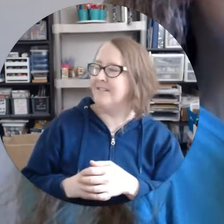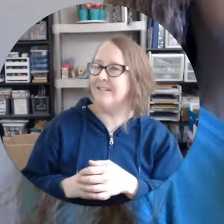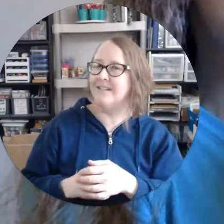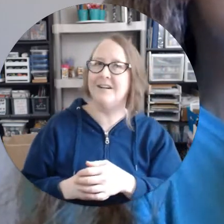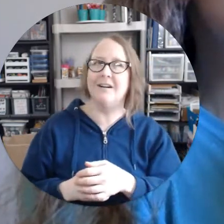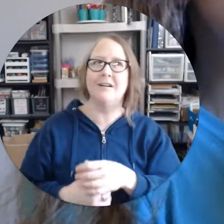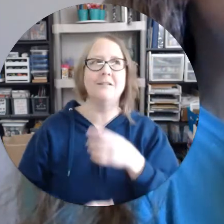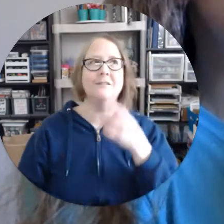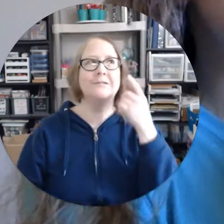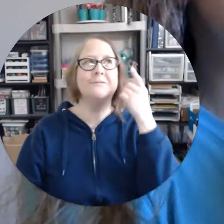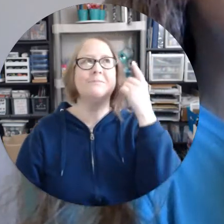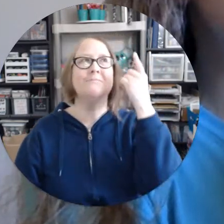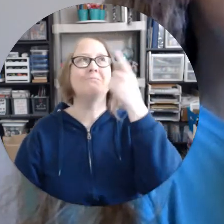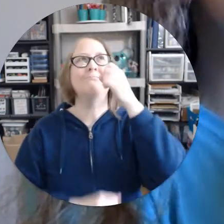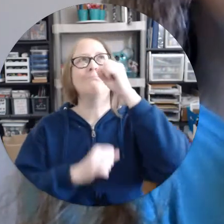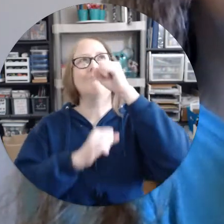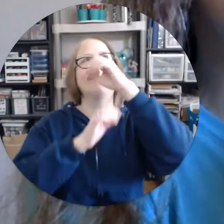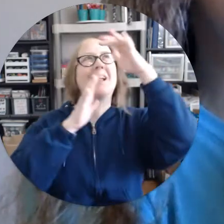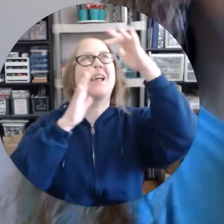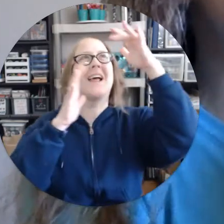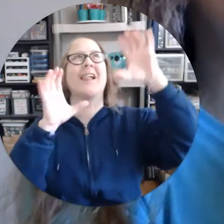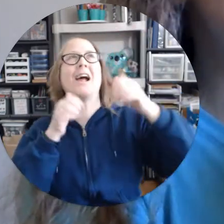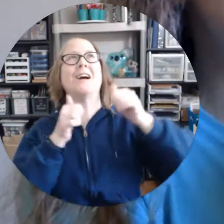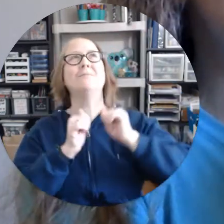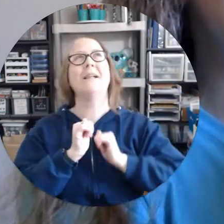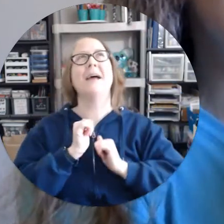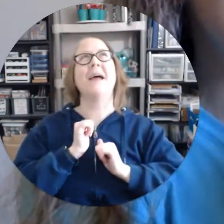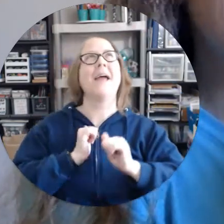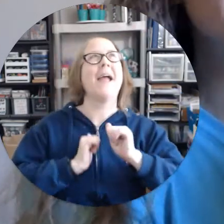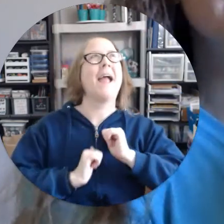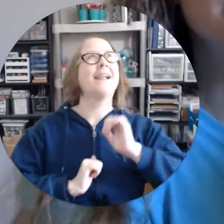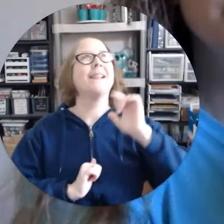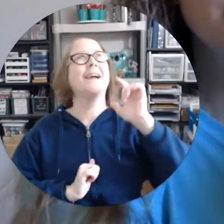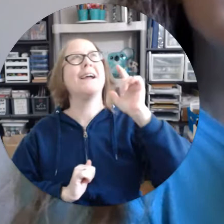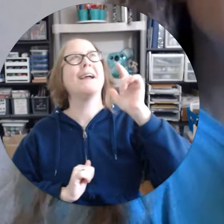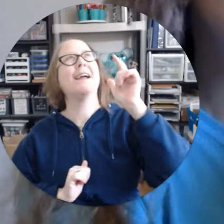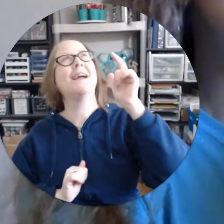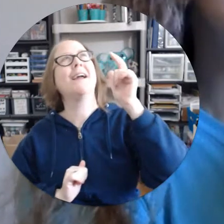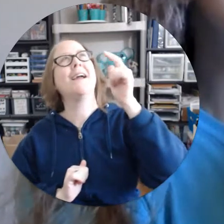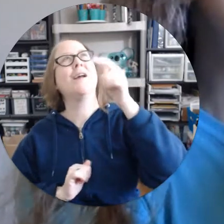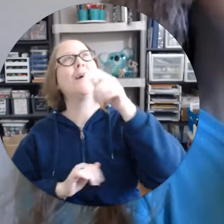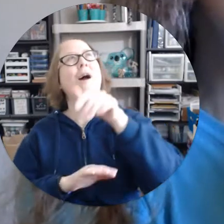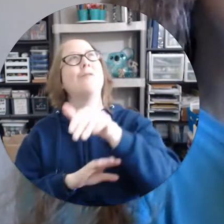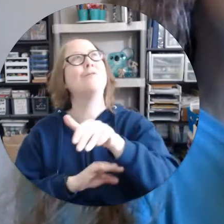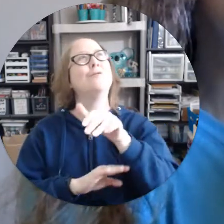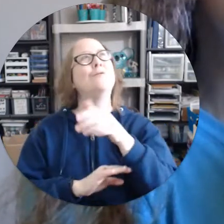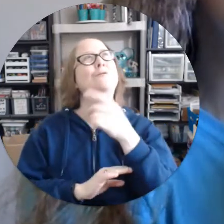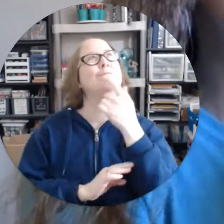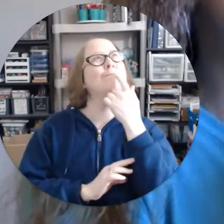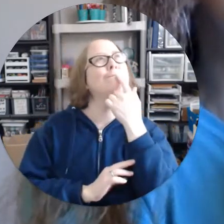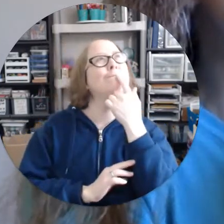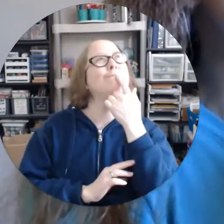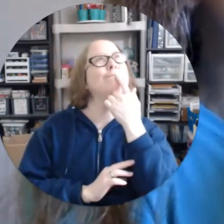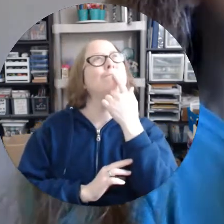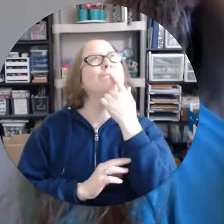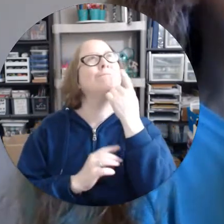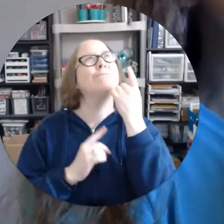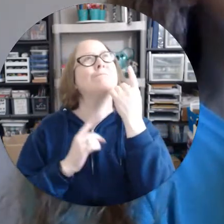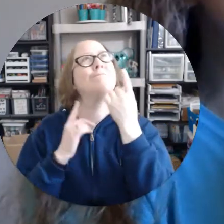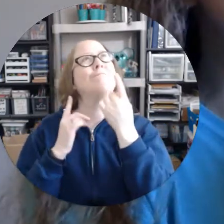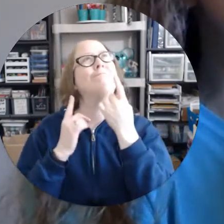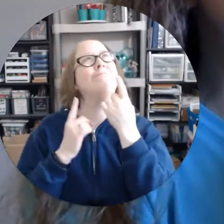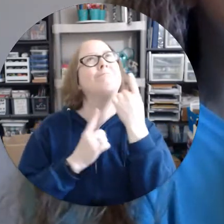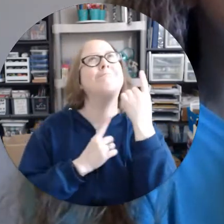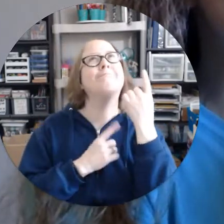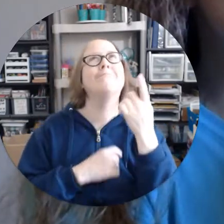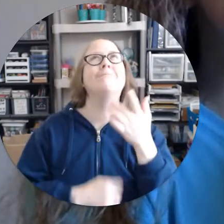She thought about the class play later that afternoon, wondering what